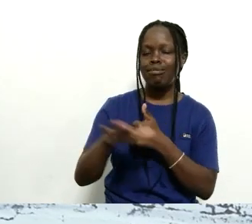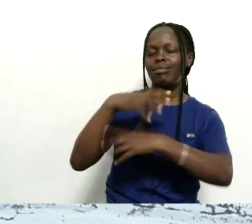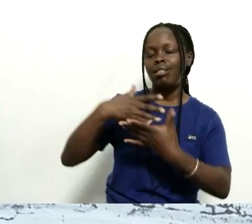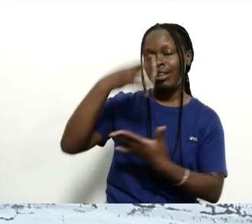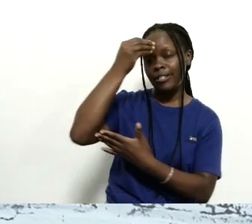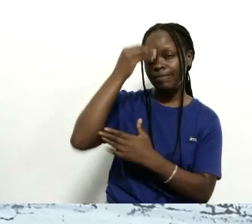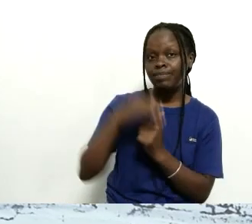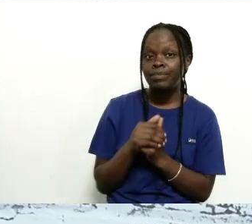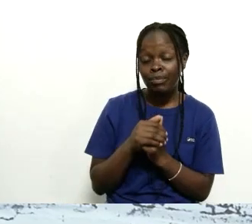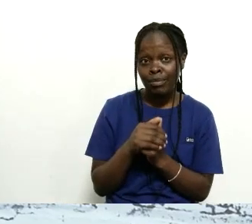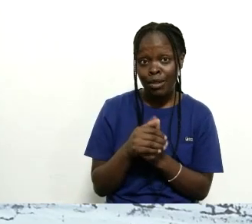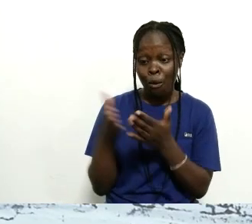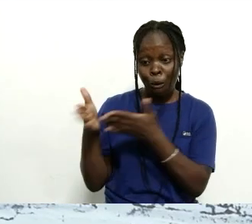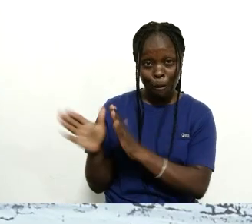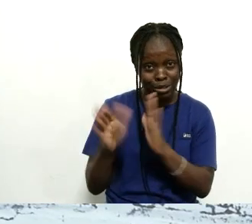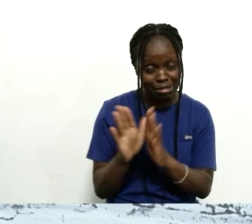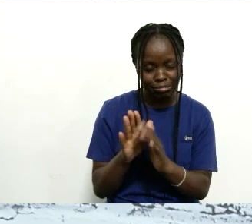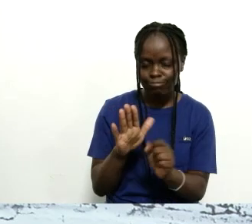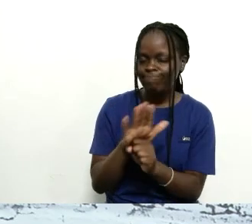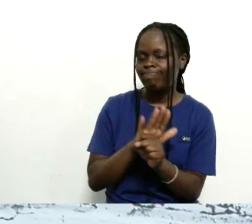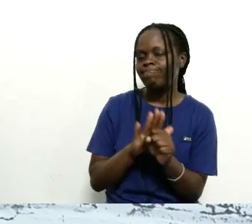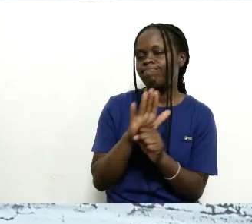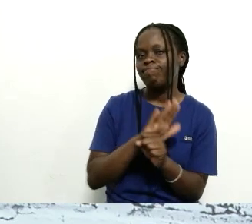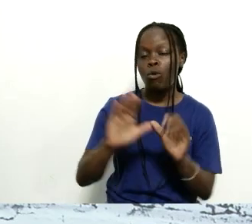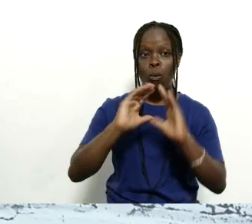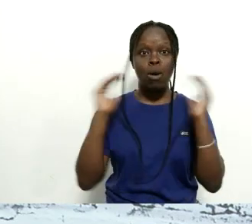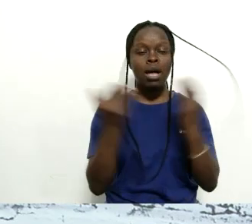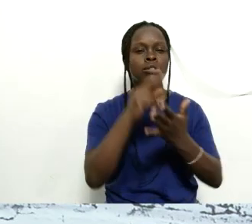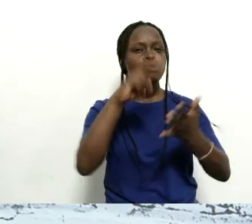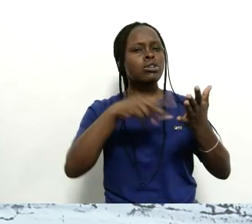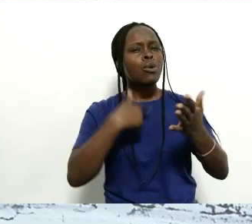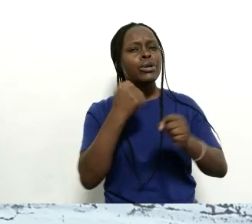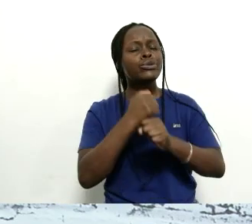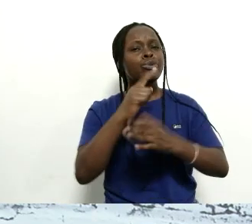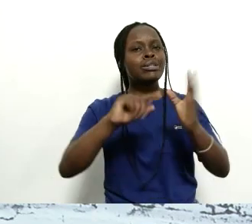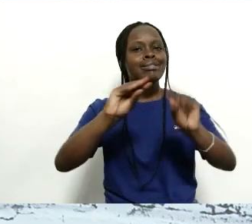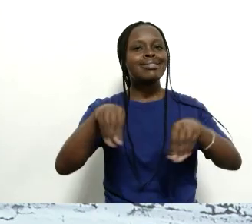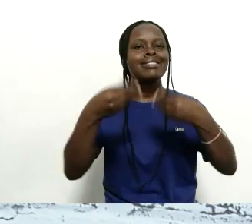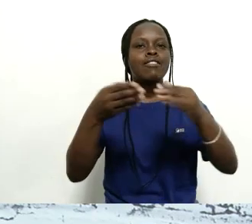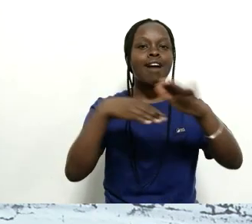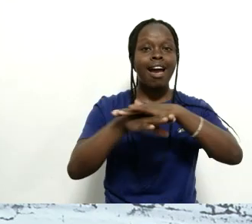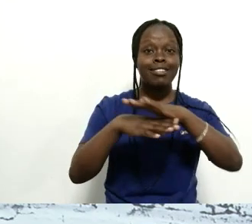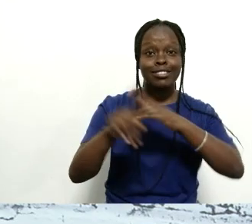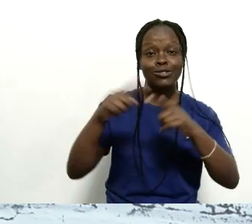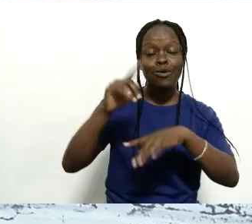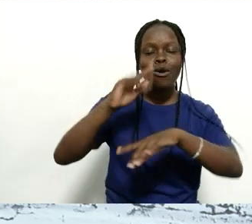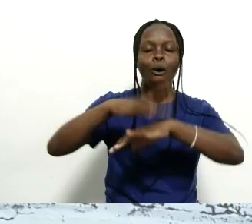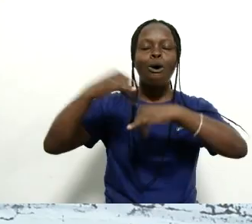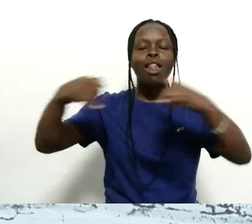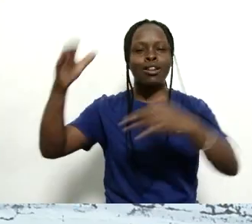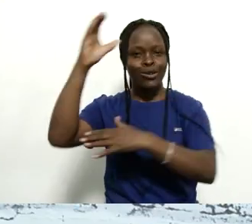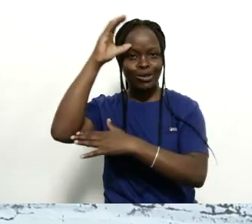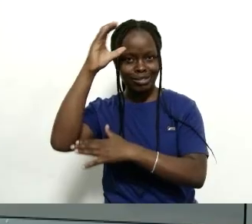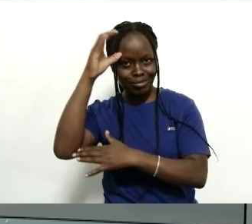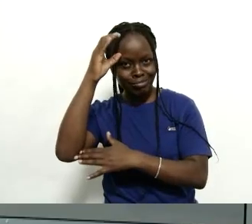content. What we've done as an organization is really optimized our application. And therefore, you don't need a lot of data to be